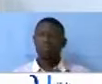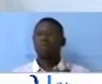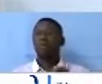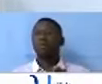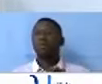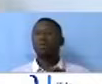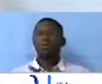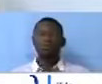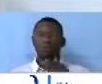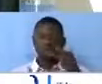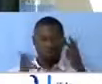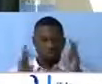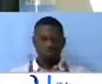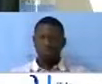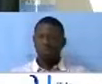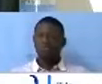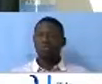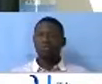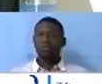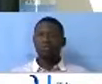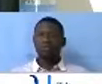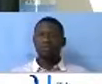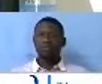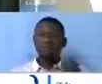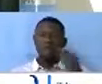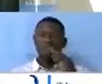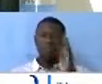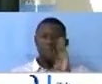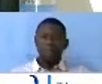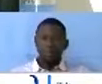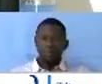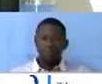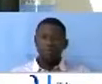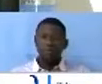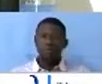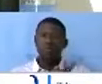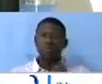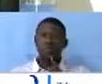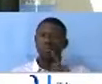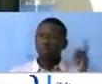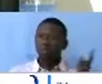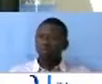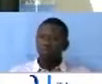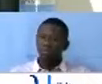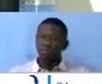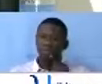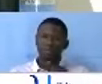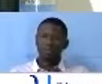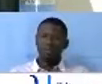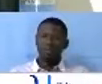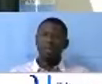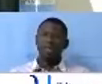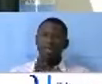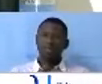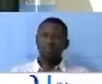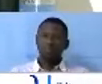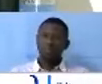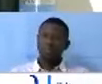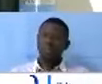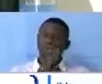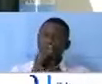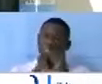ko dur nit. And is there a sanction attached to it? Amna dal lo xamne mo ci tebu. That if you assault somebody, this would